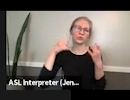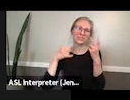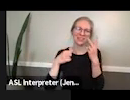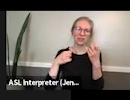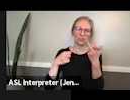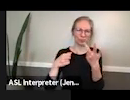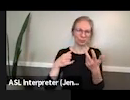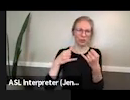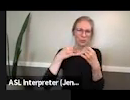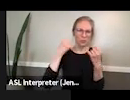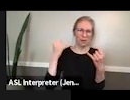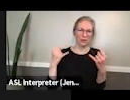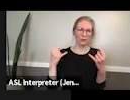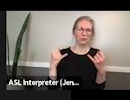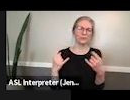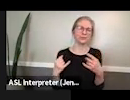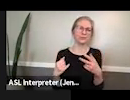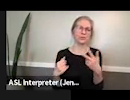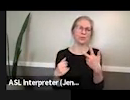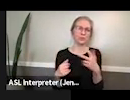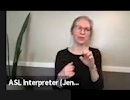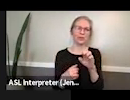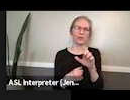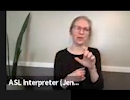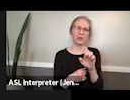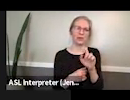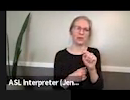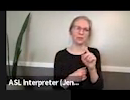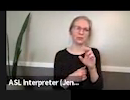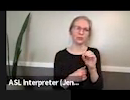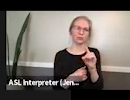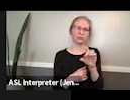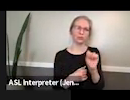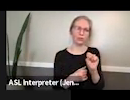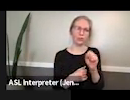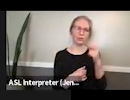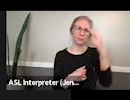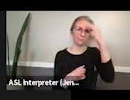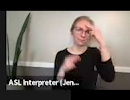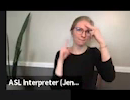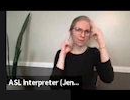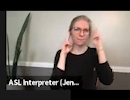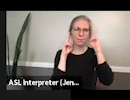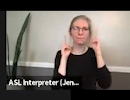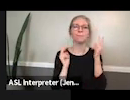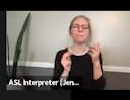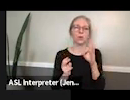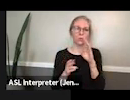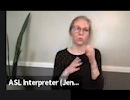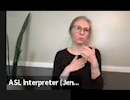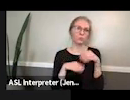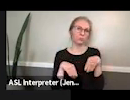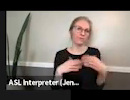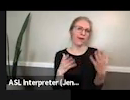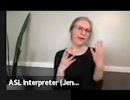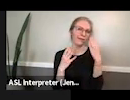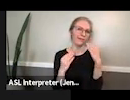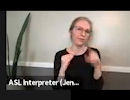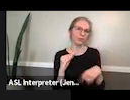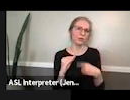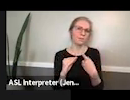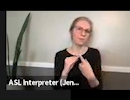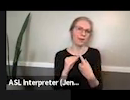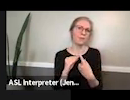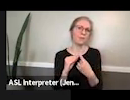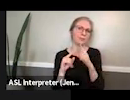3 electrodes that are placed on the baby's head that also provide information about the response from